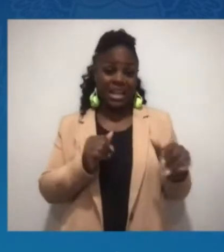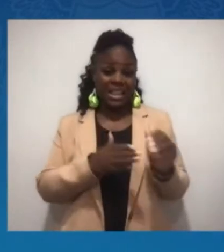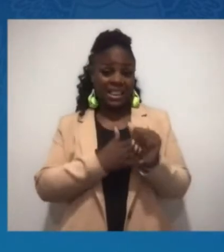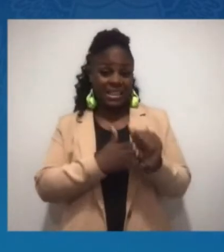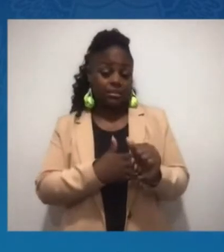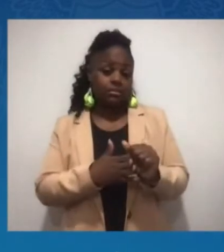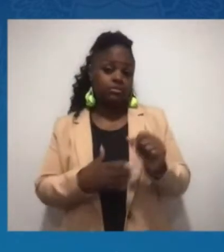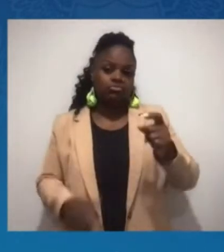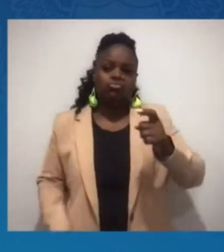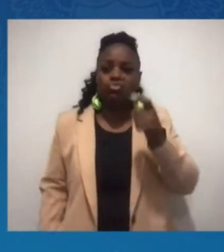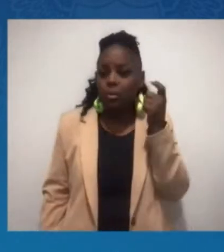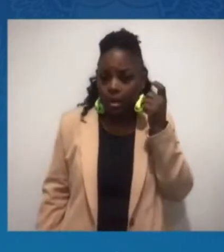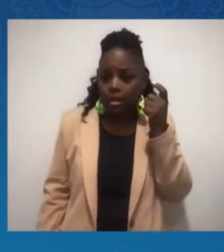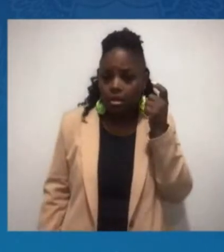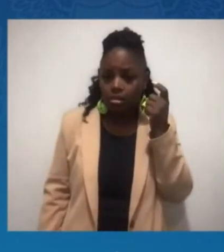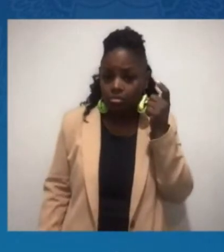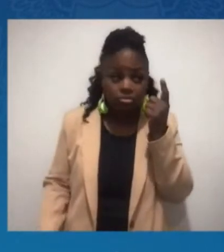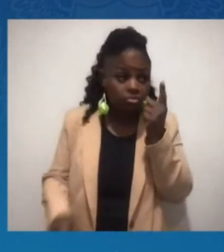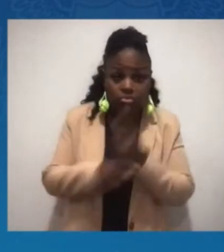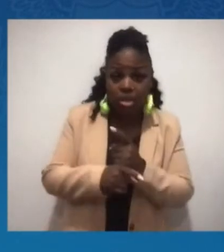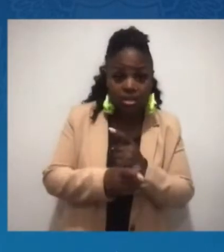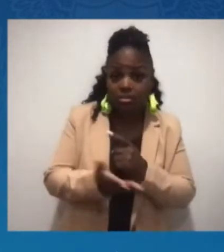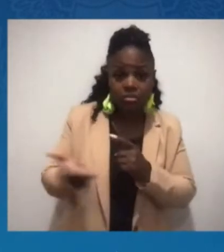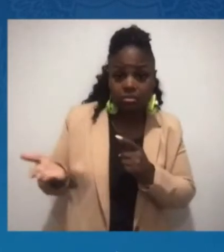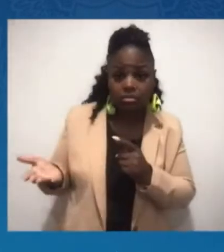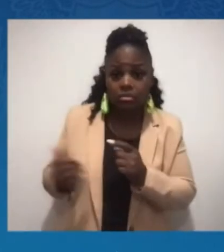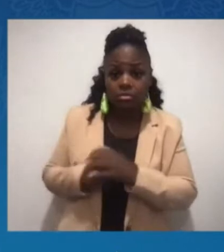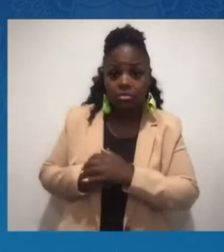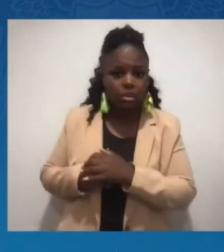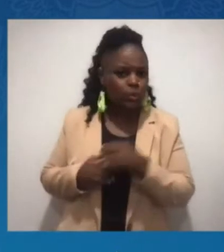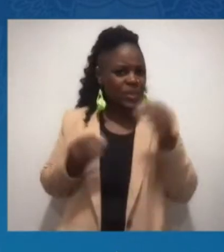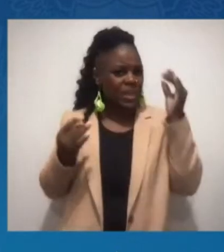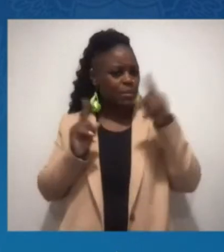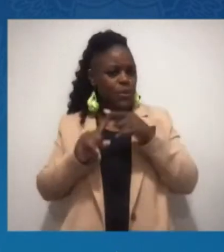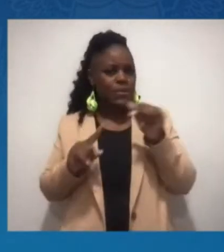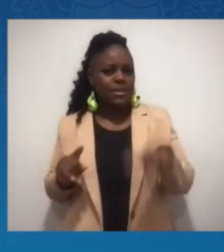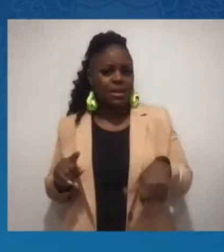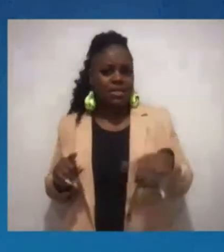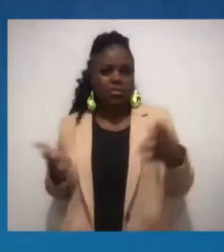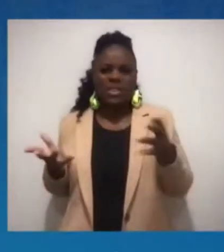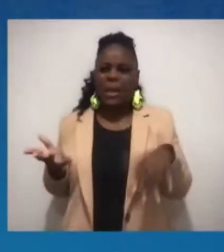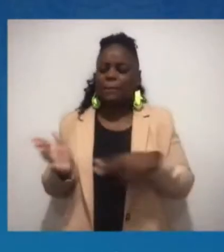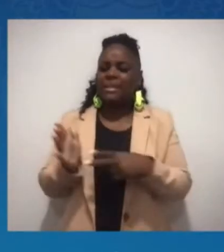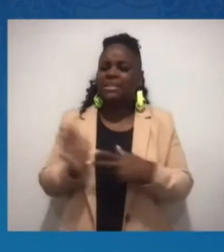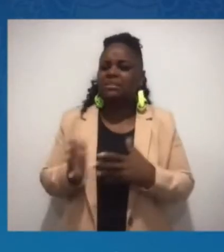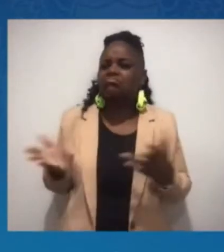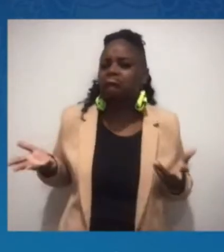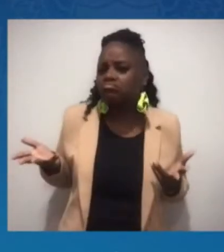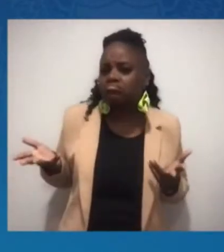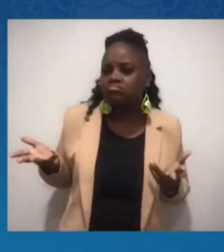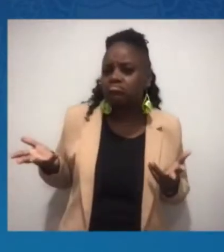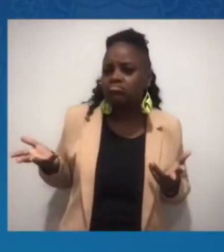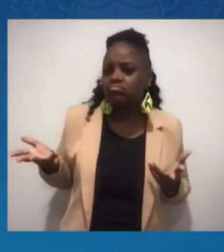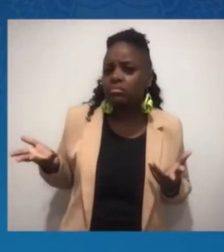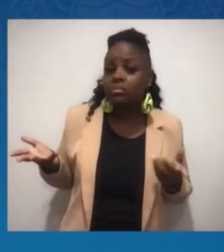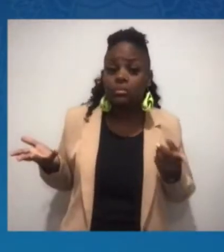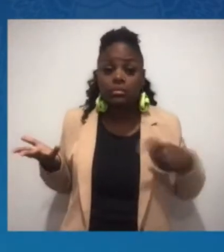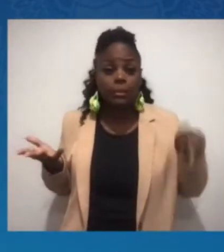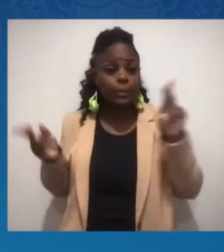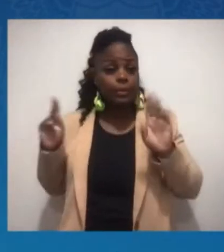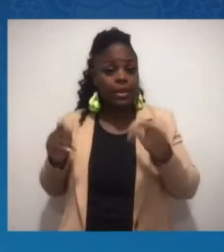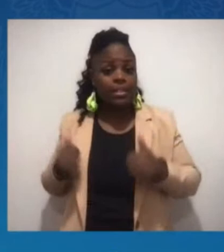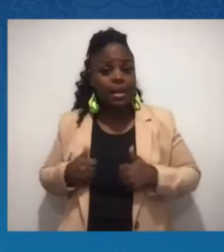right? So you think about it in terms of what that means for the life experience, not to mention access